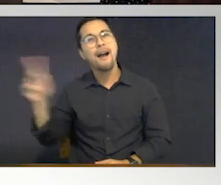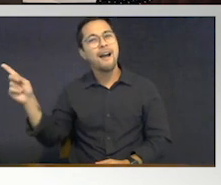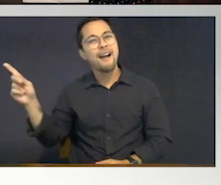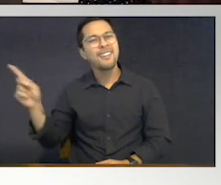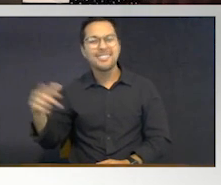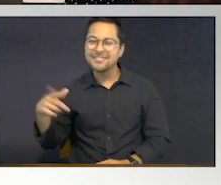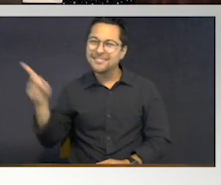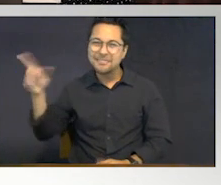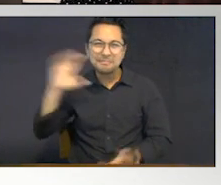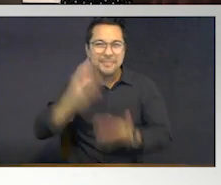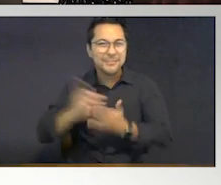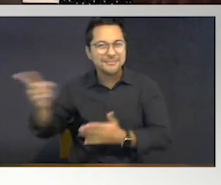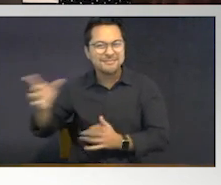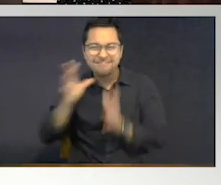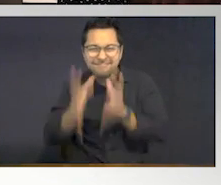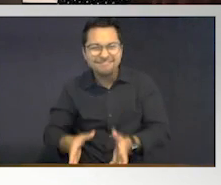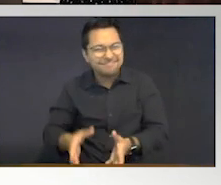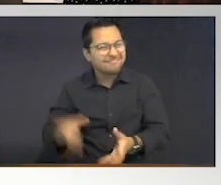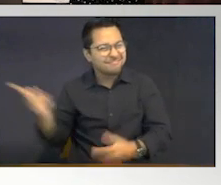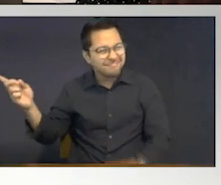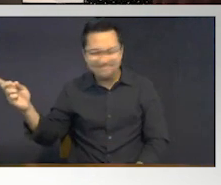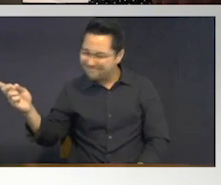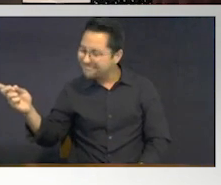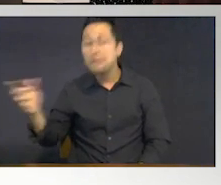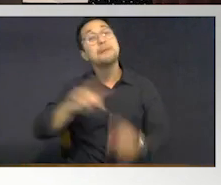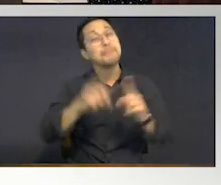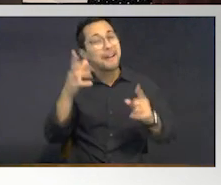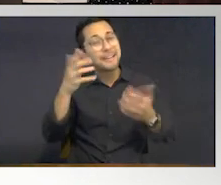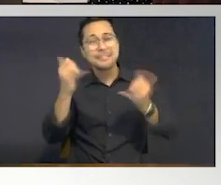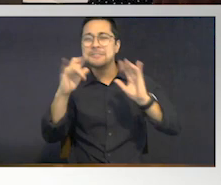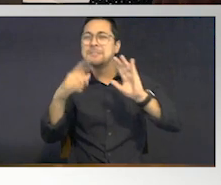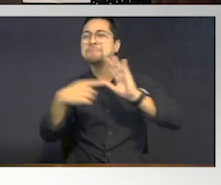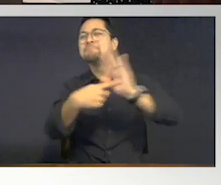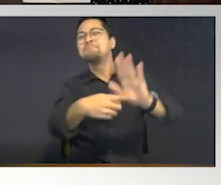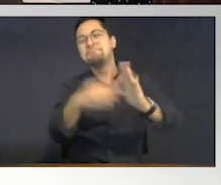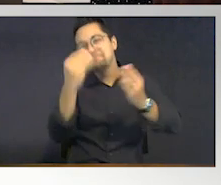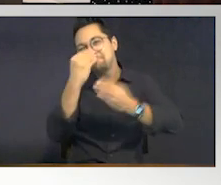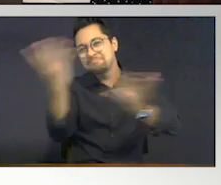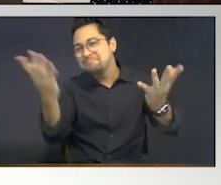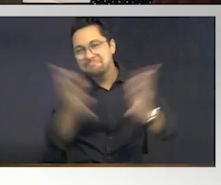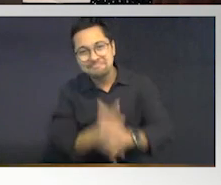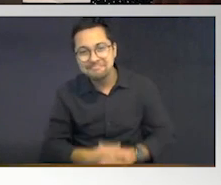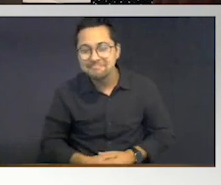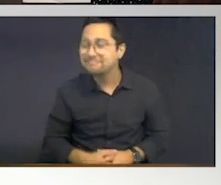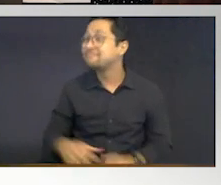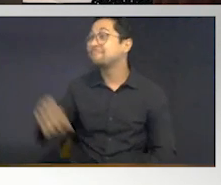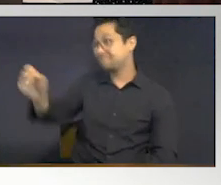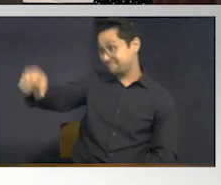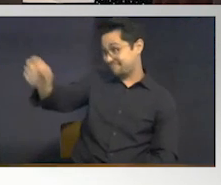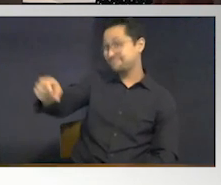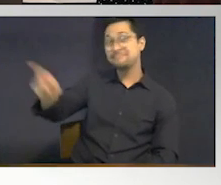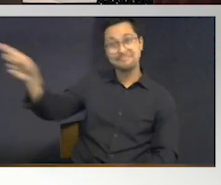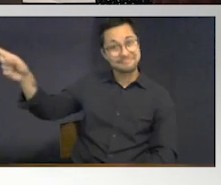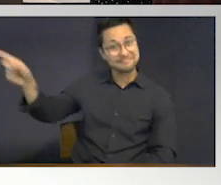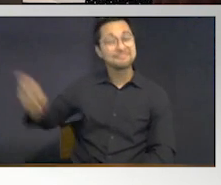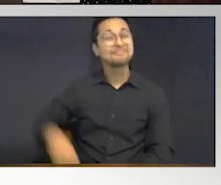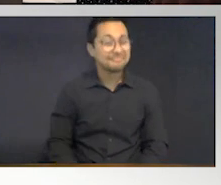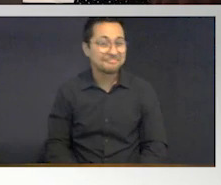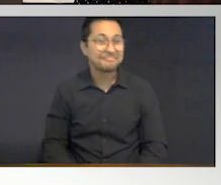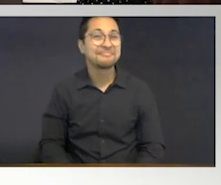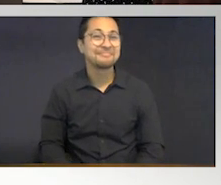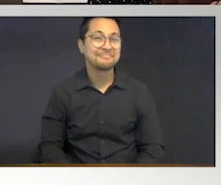picture. He hates this picture. But I'm going to show this to. Oh yeah, he's been in,